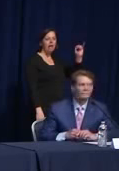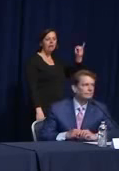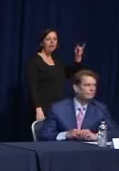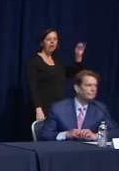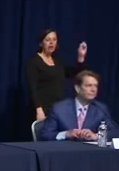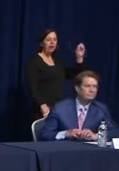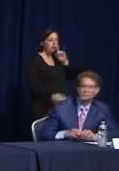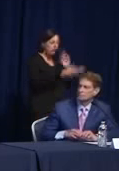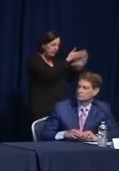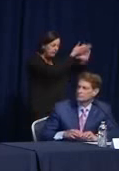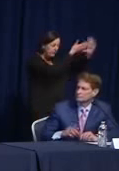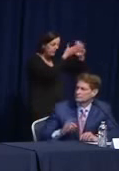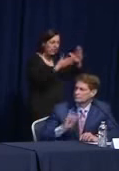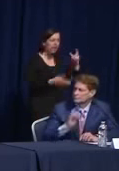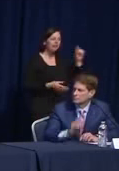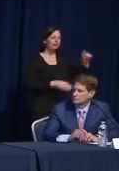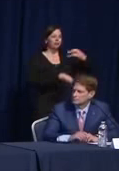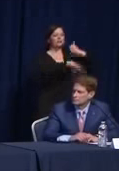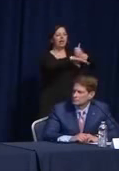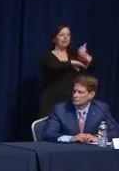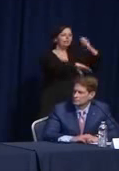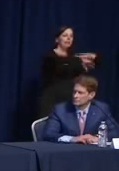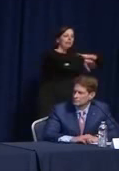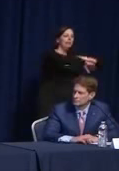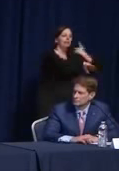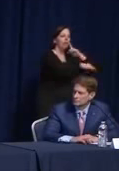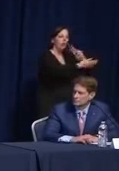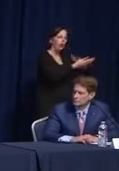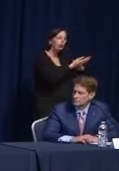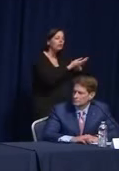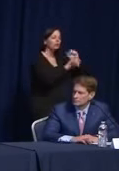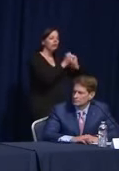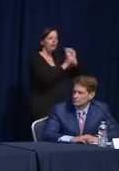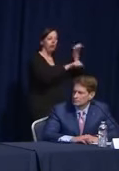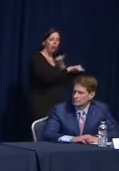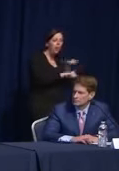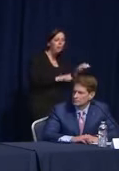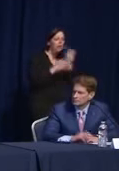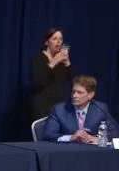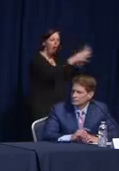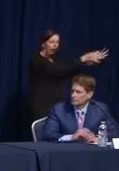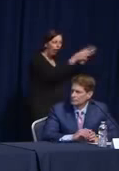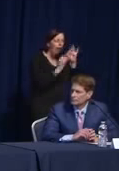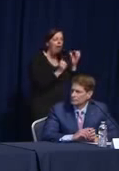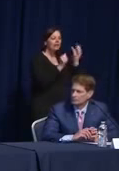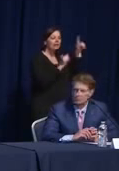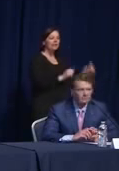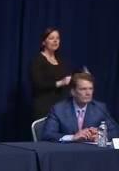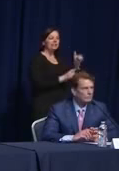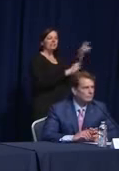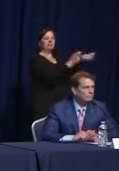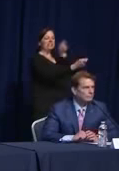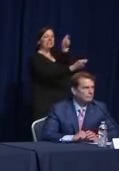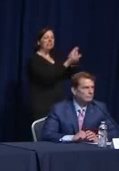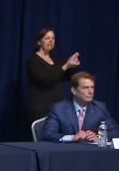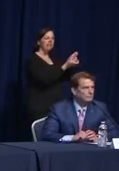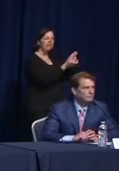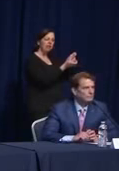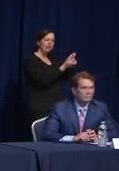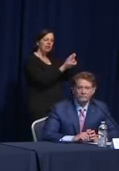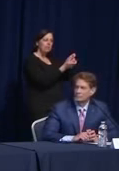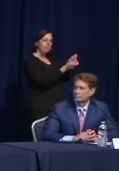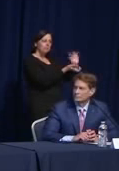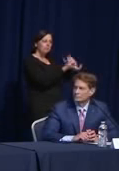information system, a nurse call light system. We need to hook up all the medical gases that we know are behind the walls, which is a good